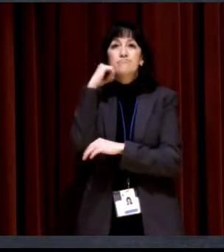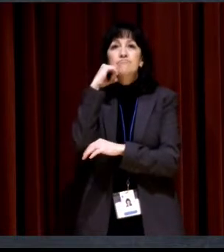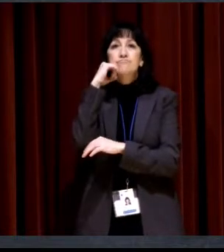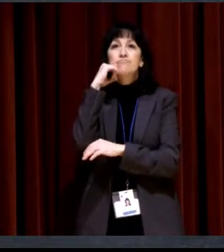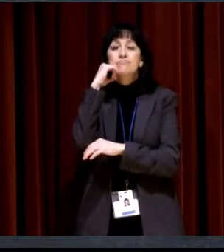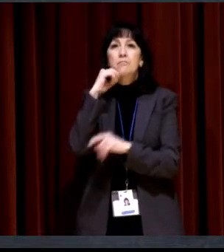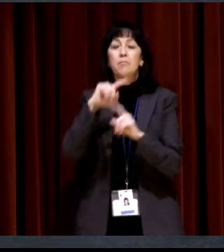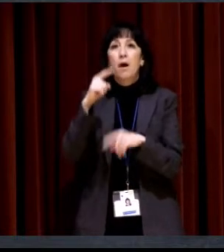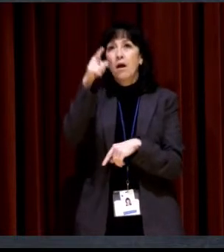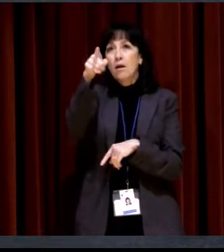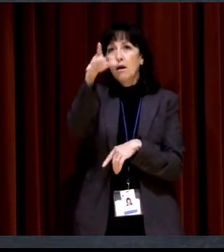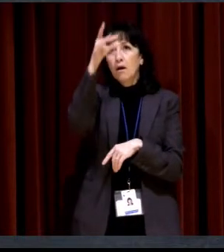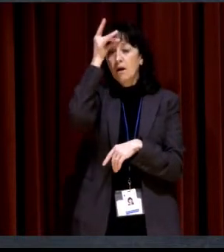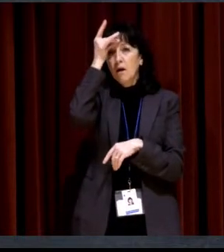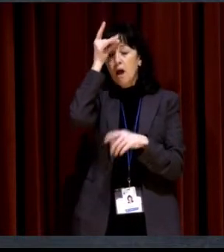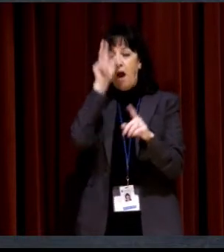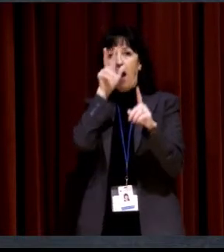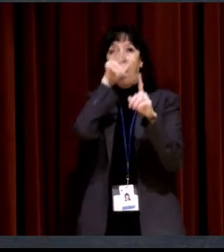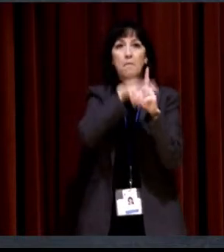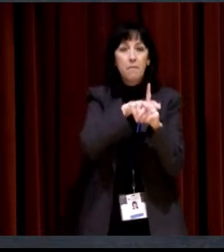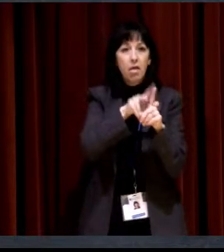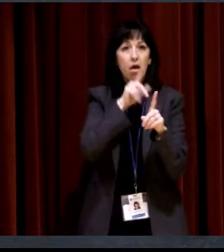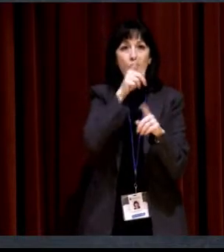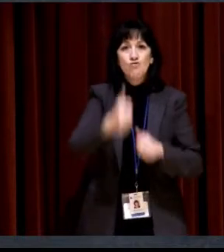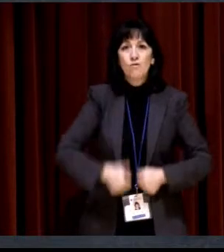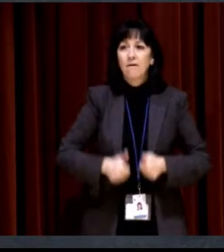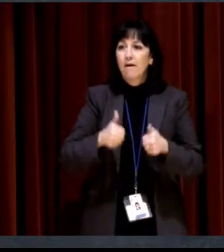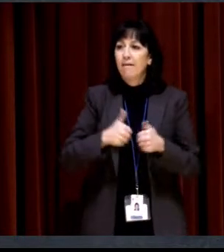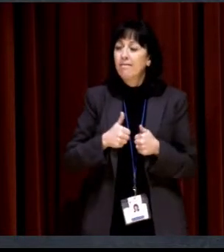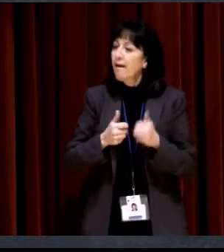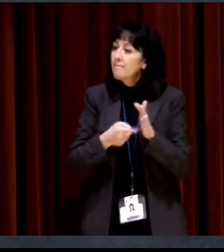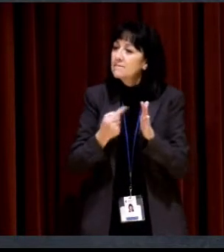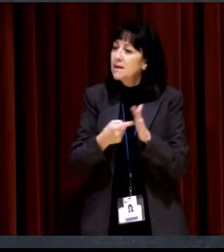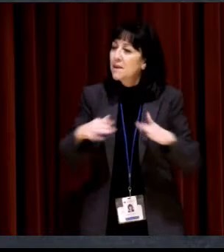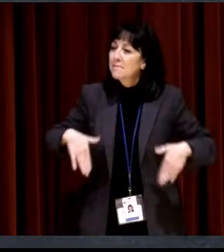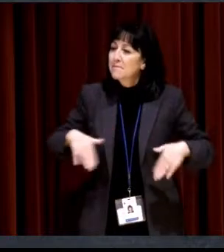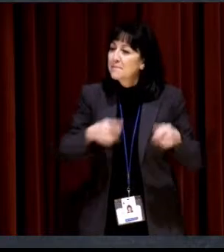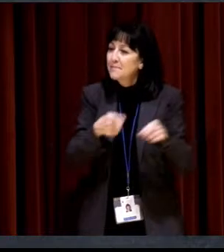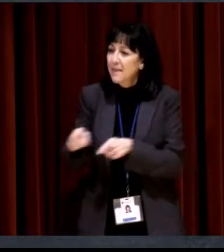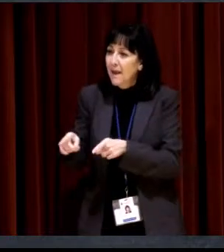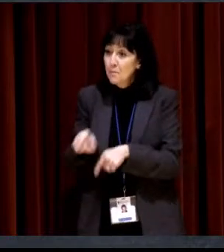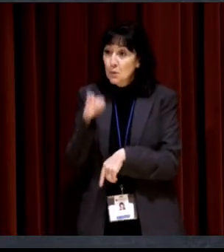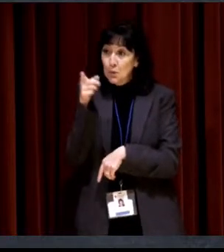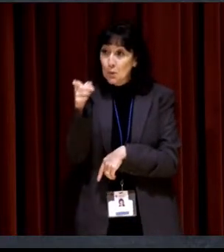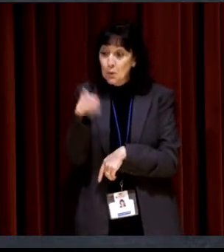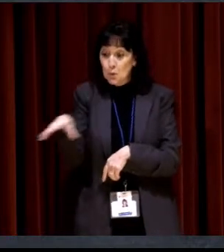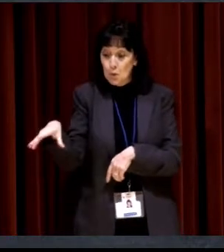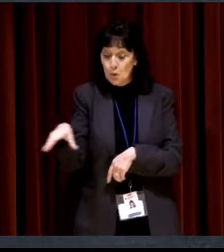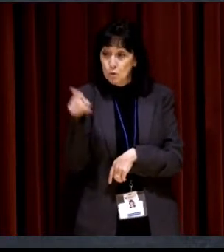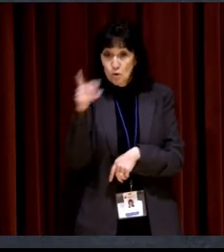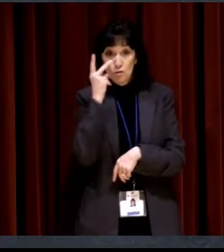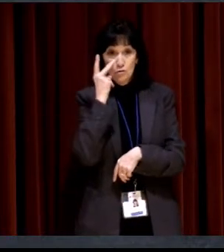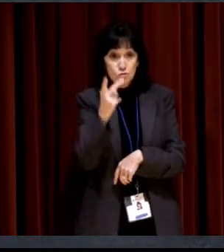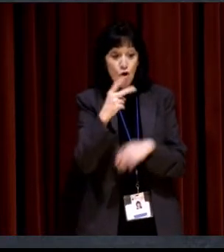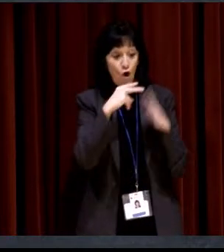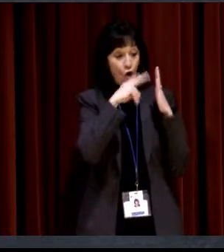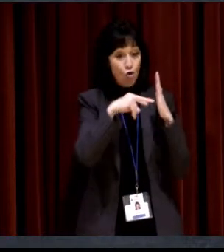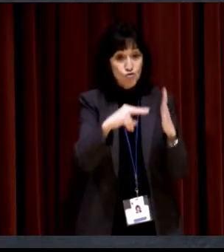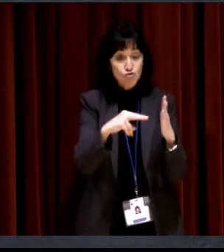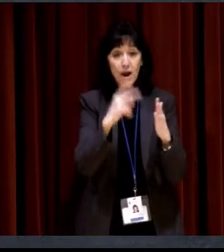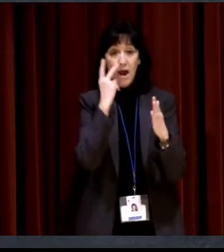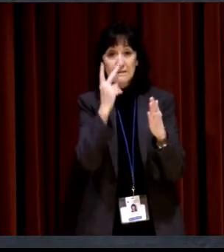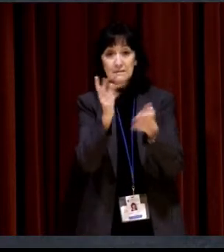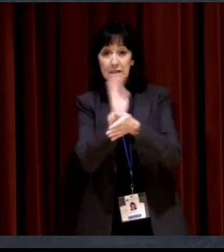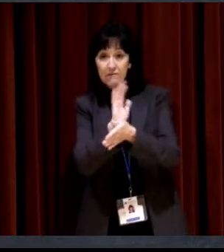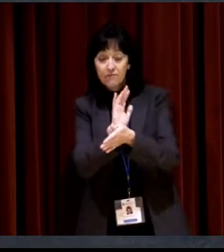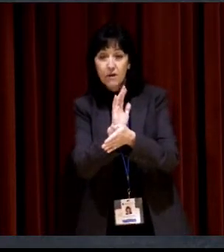about applying your knowledge. And so that's a case that you just described of applying some knowledge, something they've read, seeing it in real life, and I guarantee